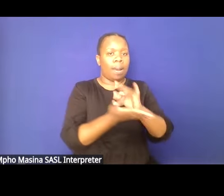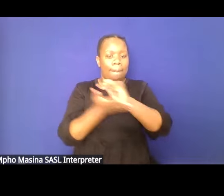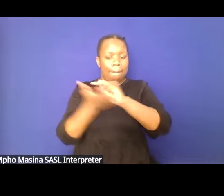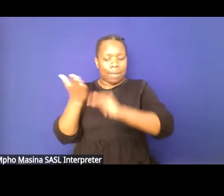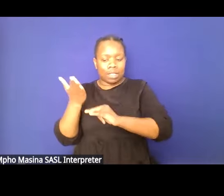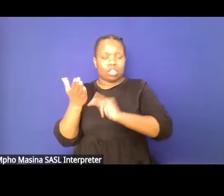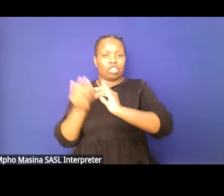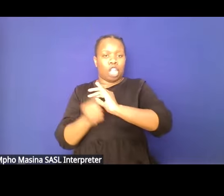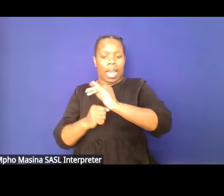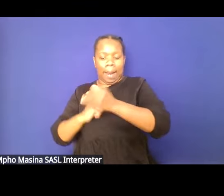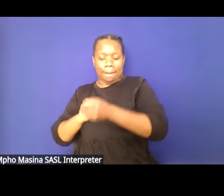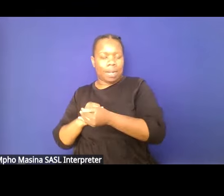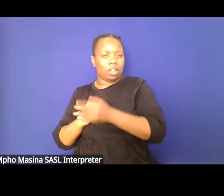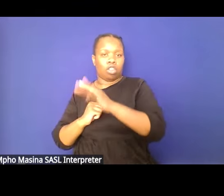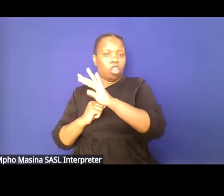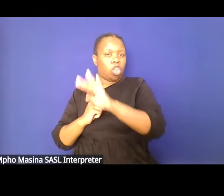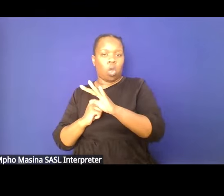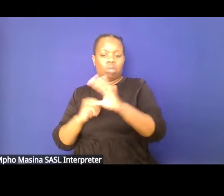not just tolerate